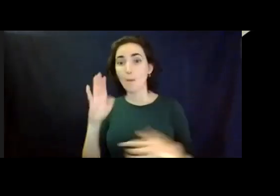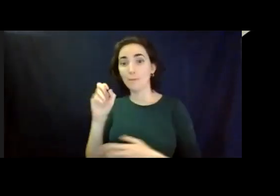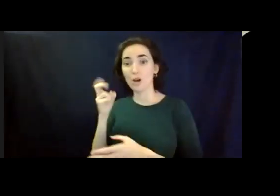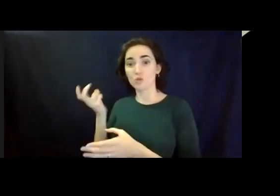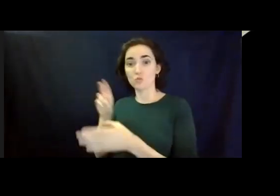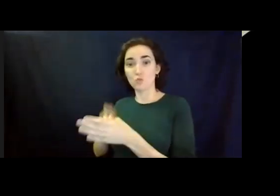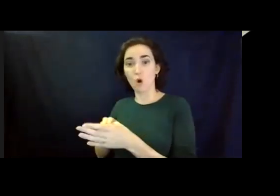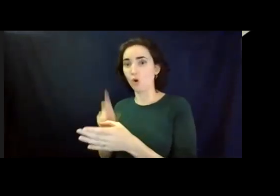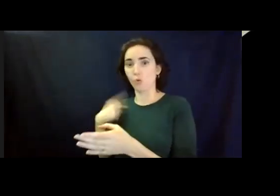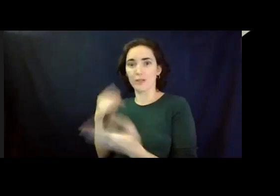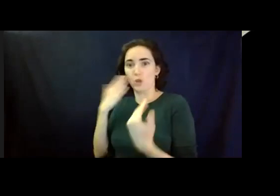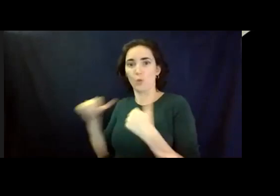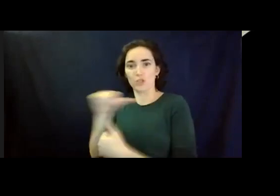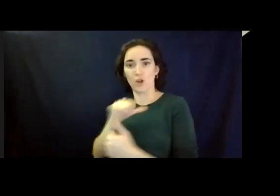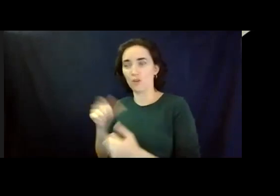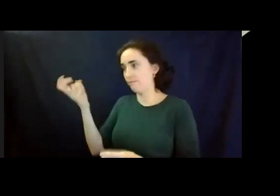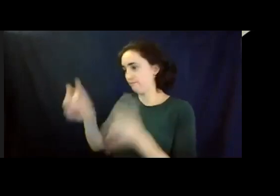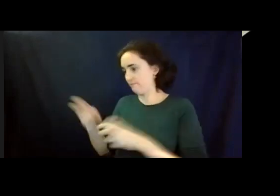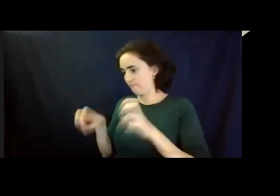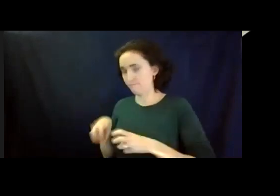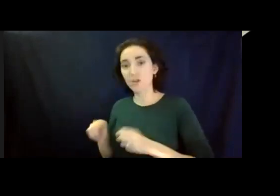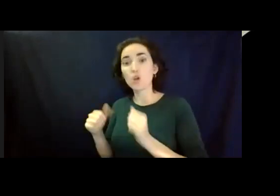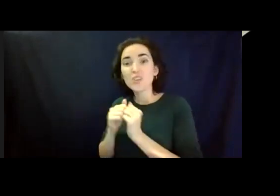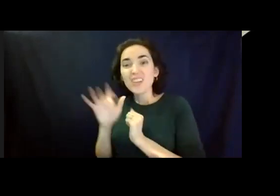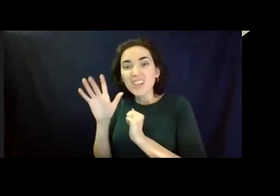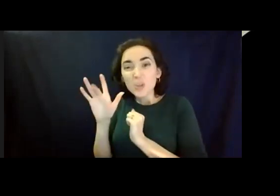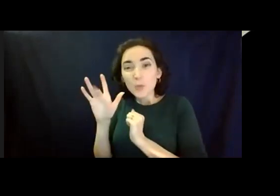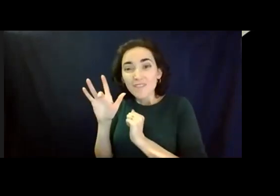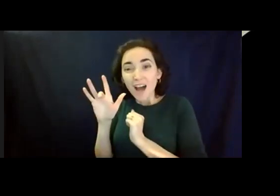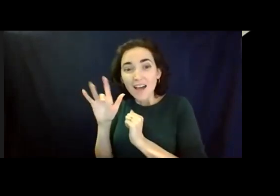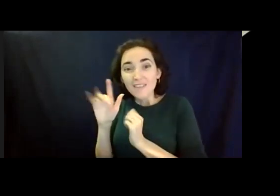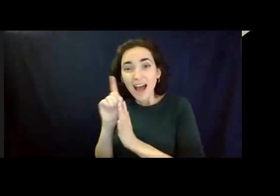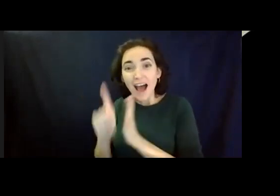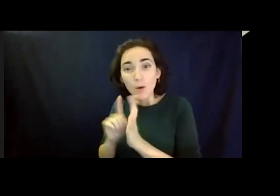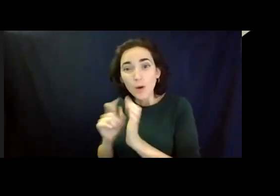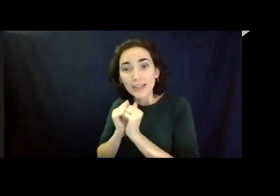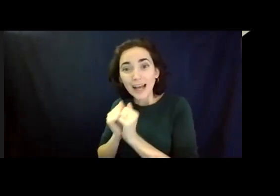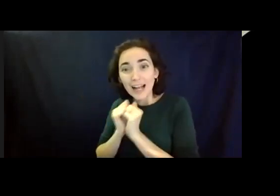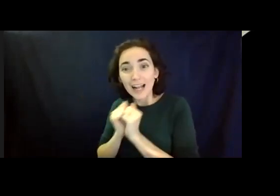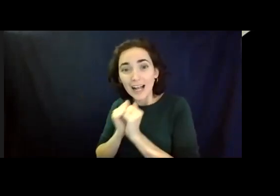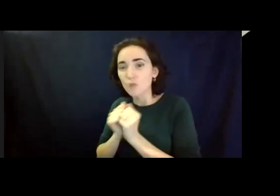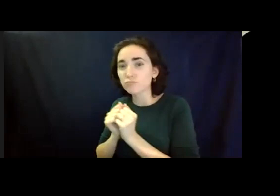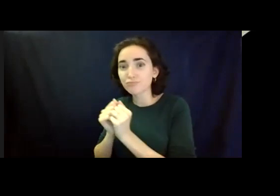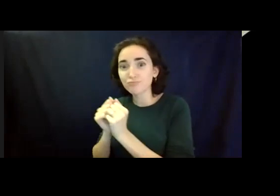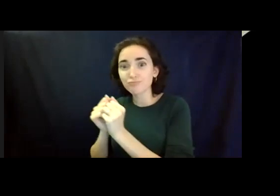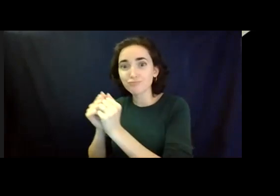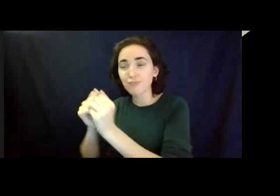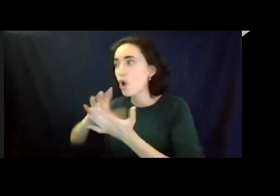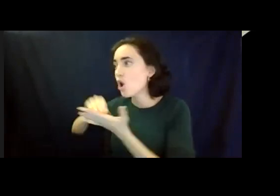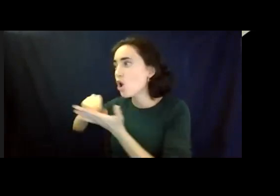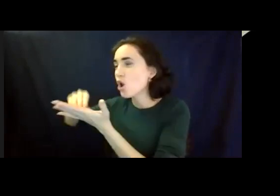then we got on this bus and spent 25 consecutive hours with each other, which is more than enough to get to know